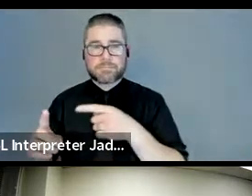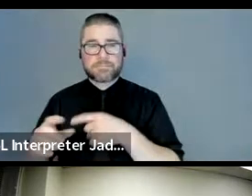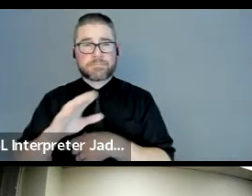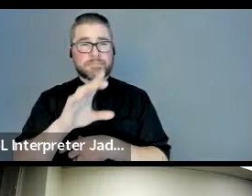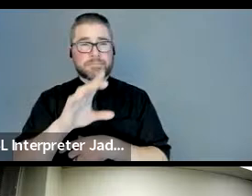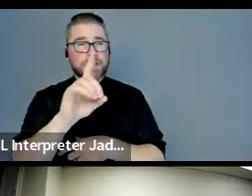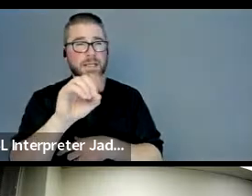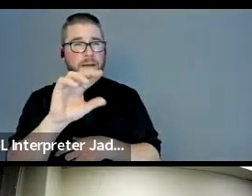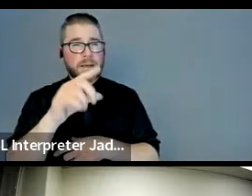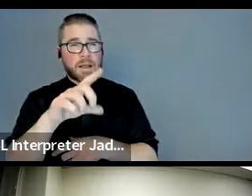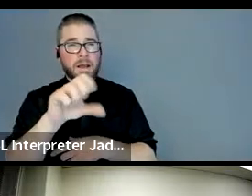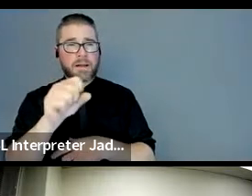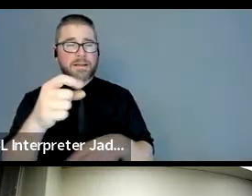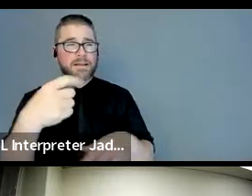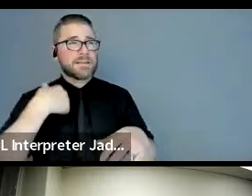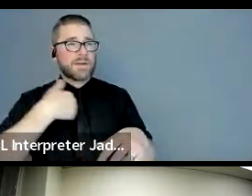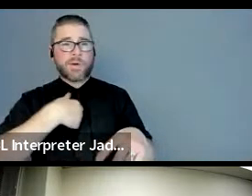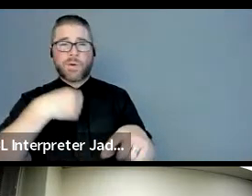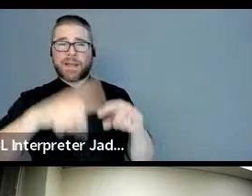residency.